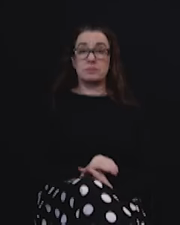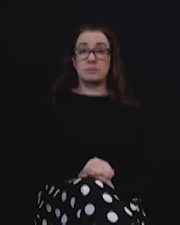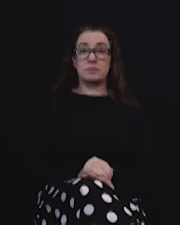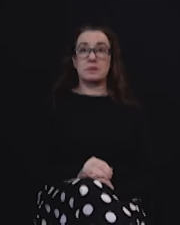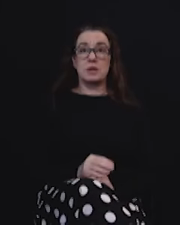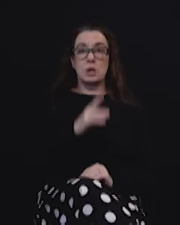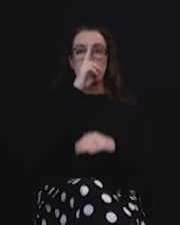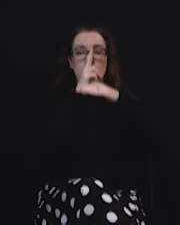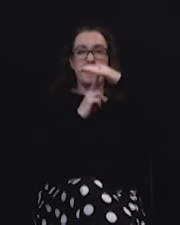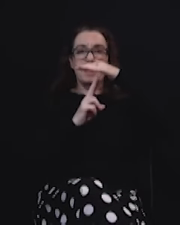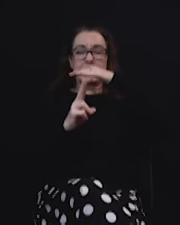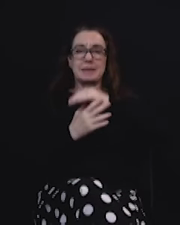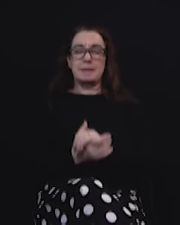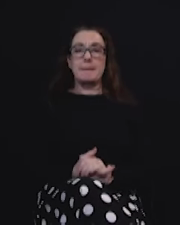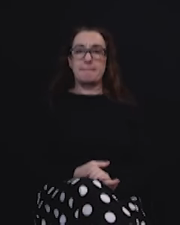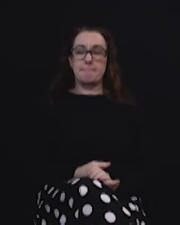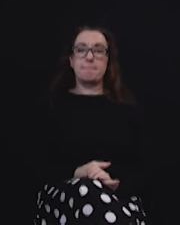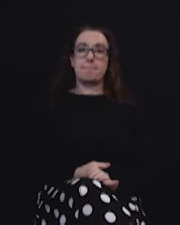humility.